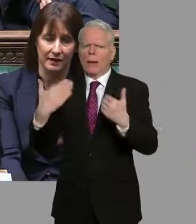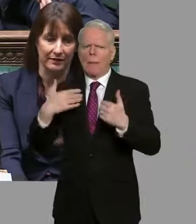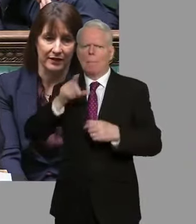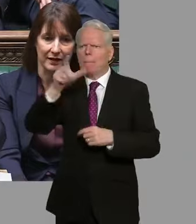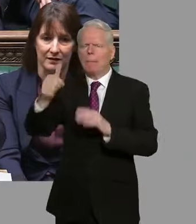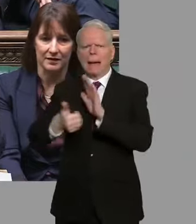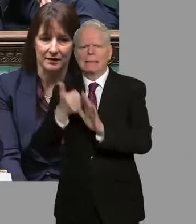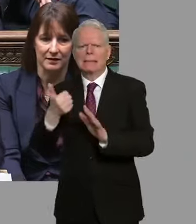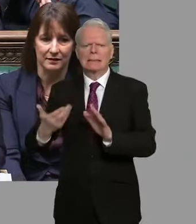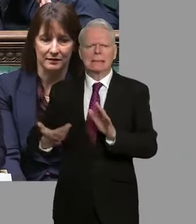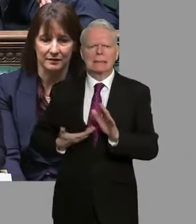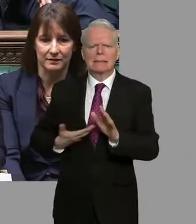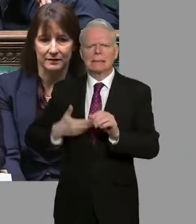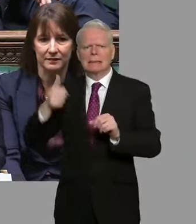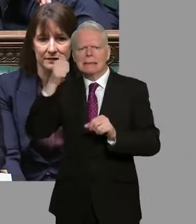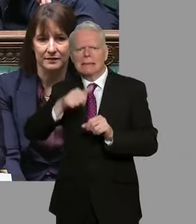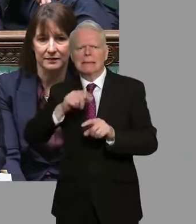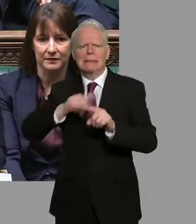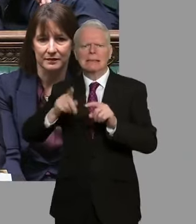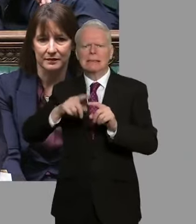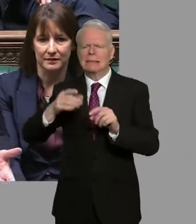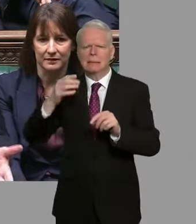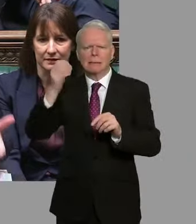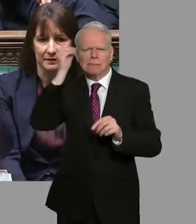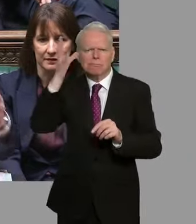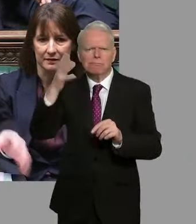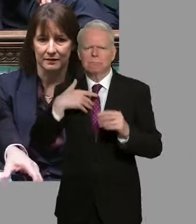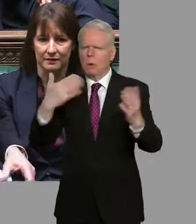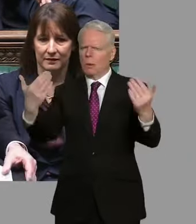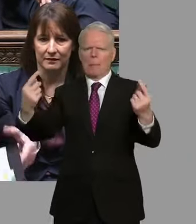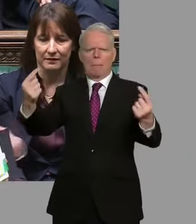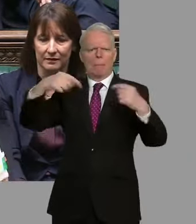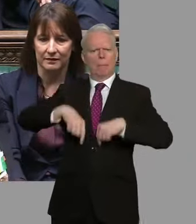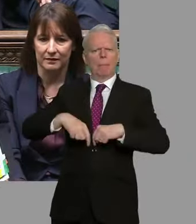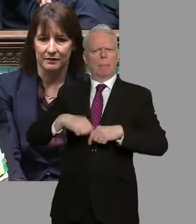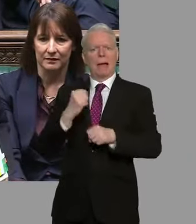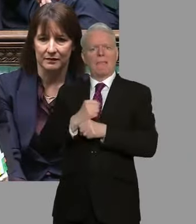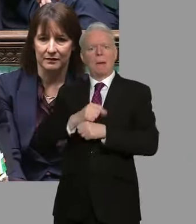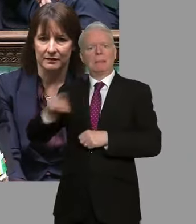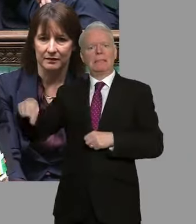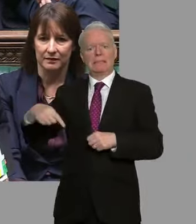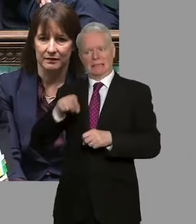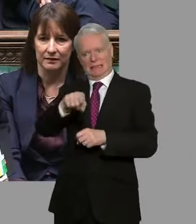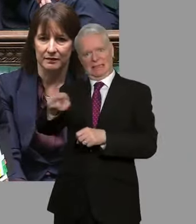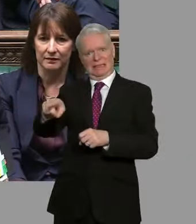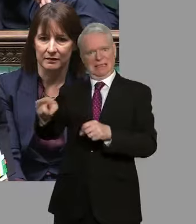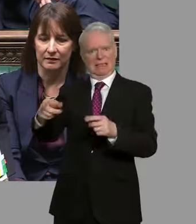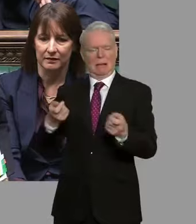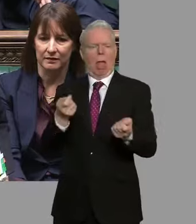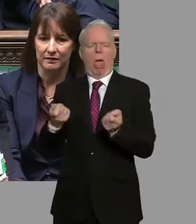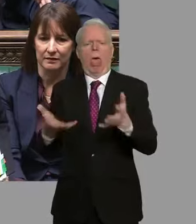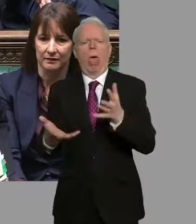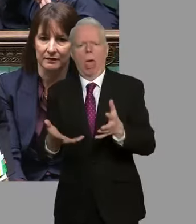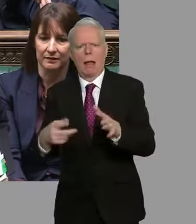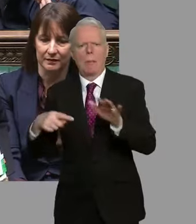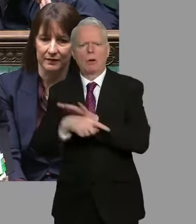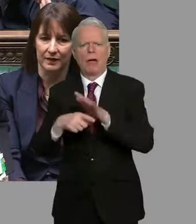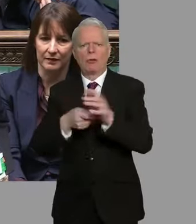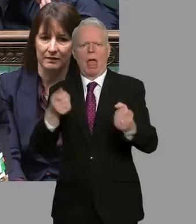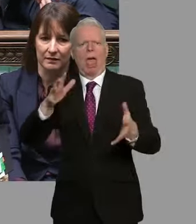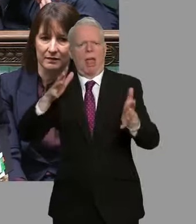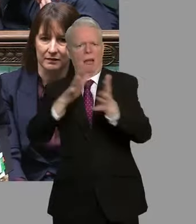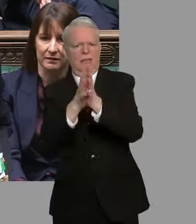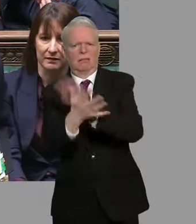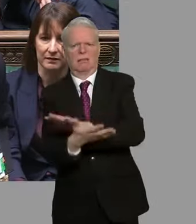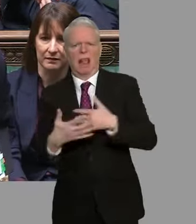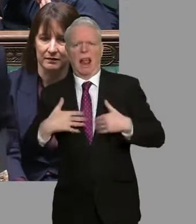everything else. And it was, of course, the Leader of the Opposition who was championing the driving up of the numbers. So we will bring those numbers down. We'll get it back under